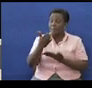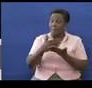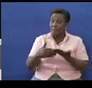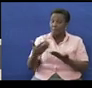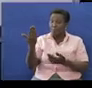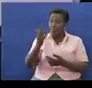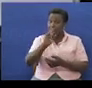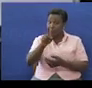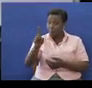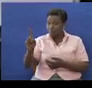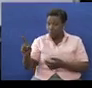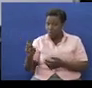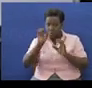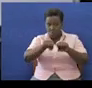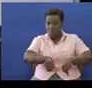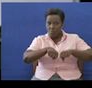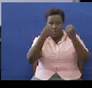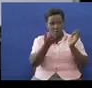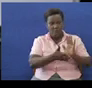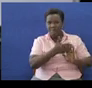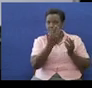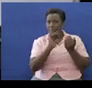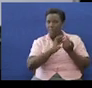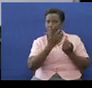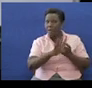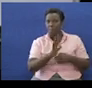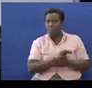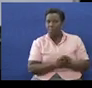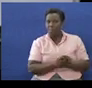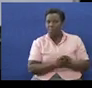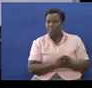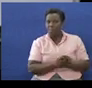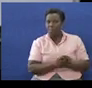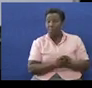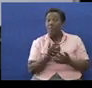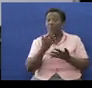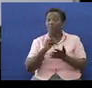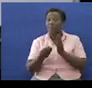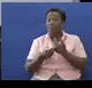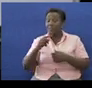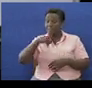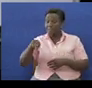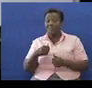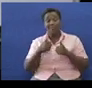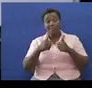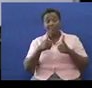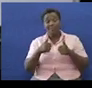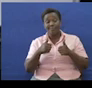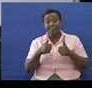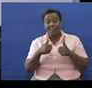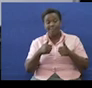are, don't destroy, don't harm the catchment area, because it is whereby